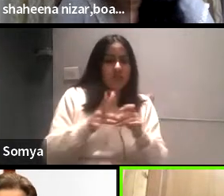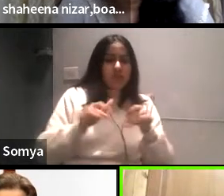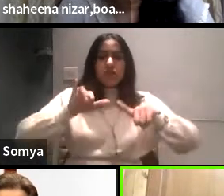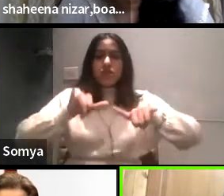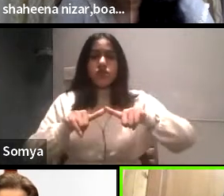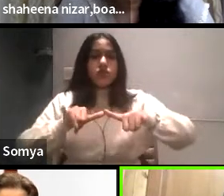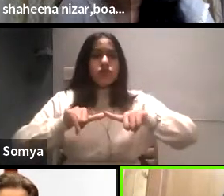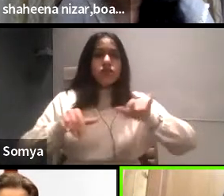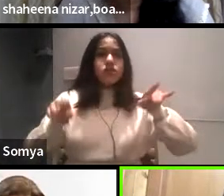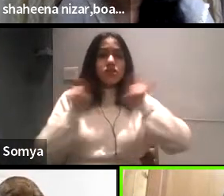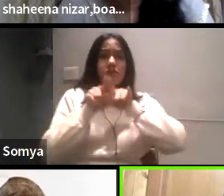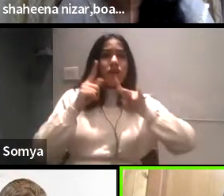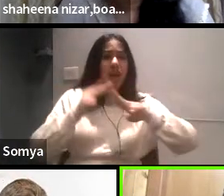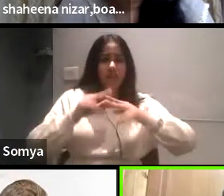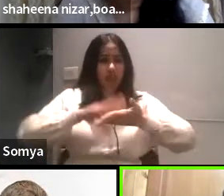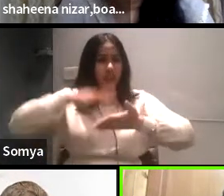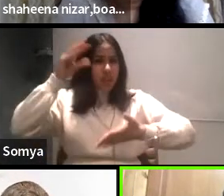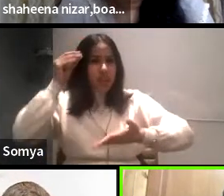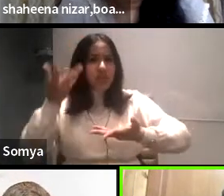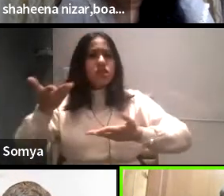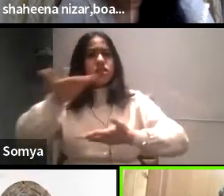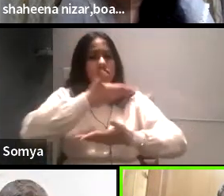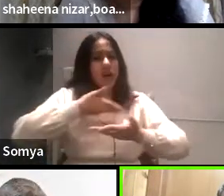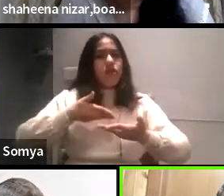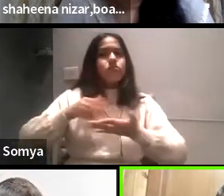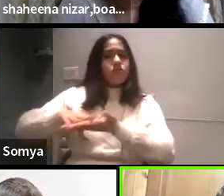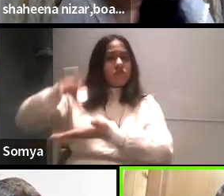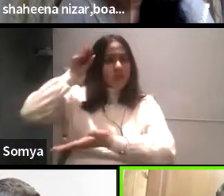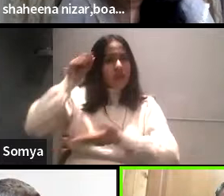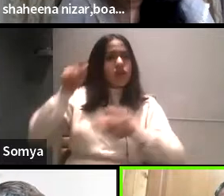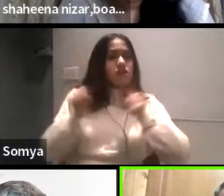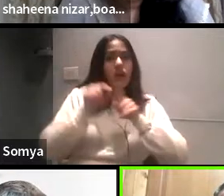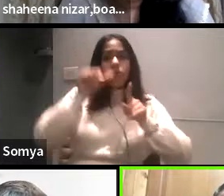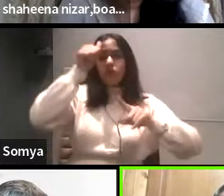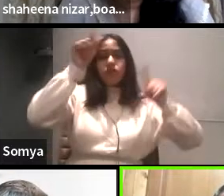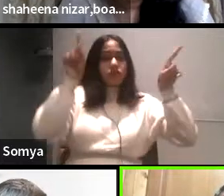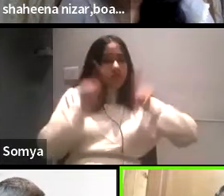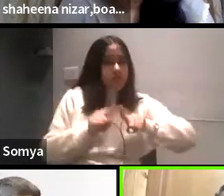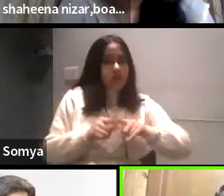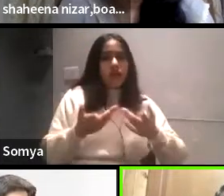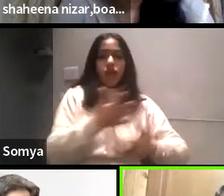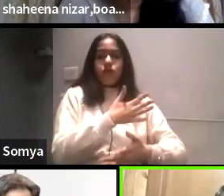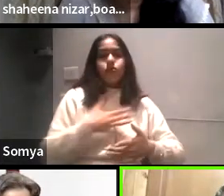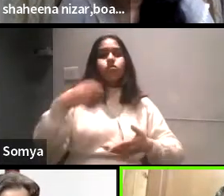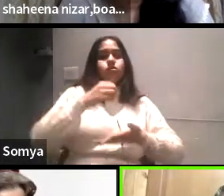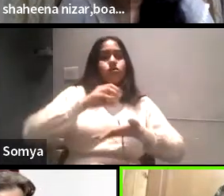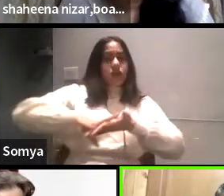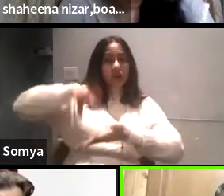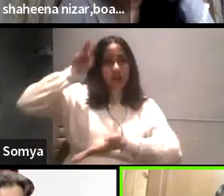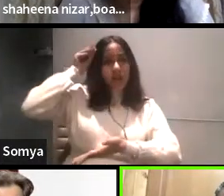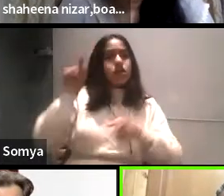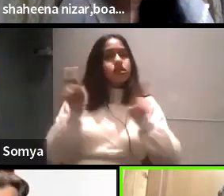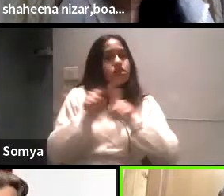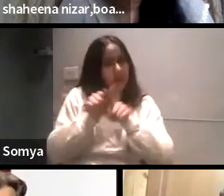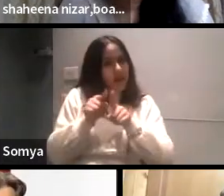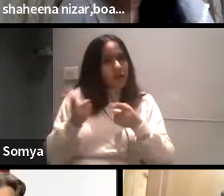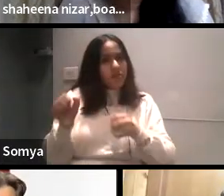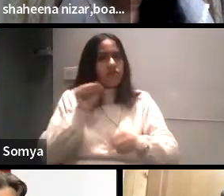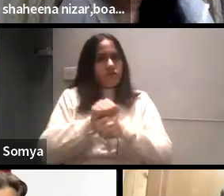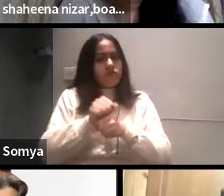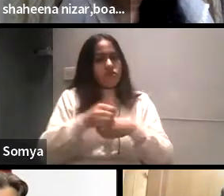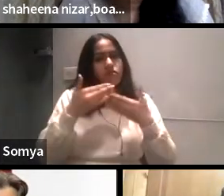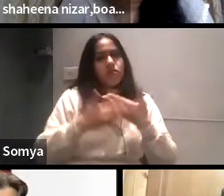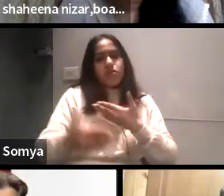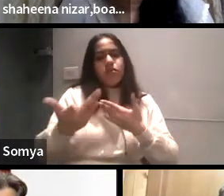situation? Are there any learnings which we can take, which India can take, which organizations working in the space